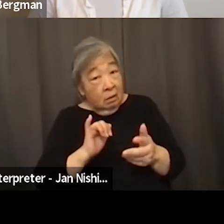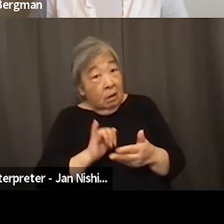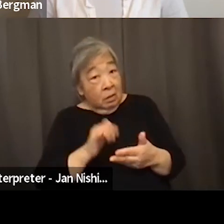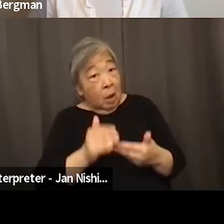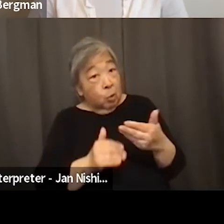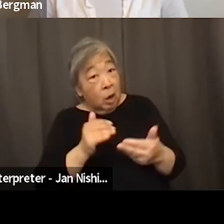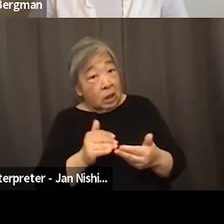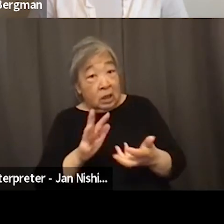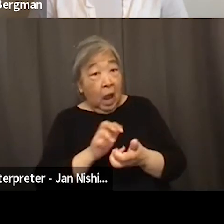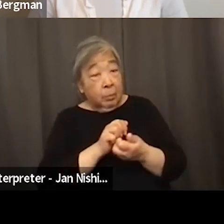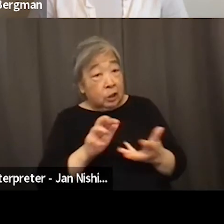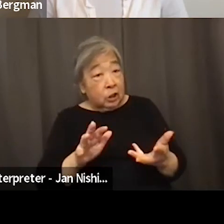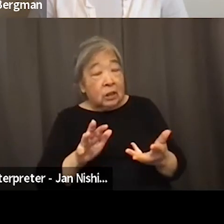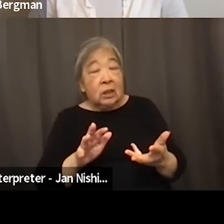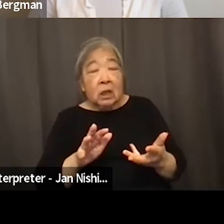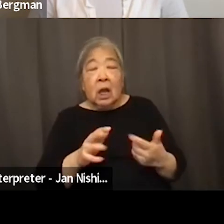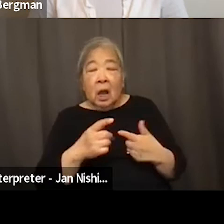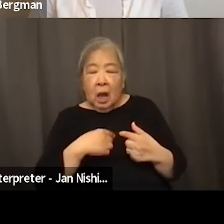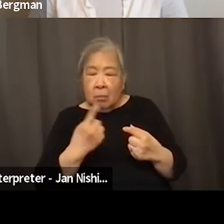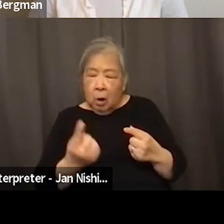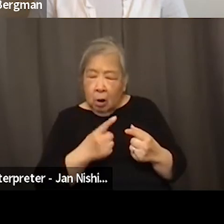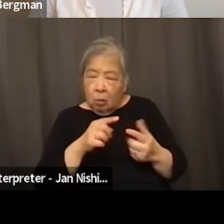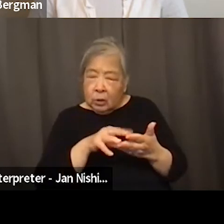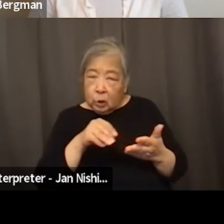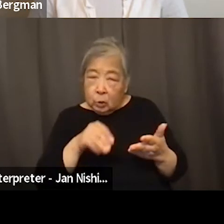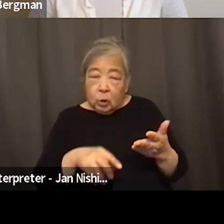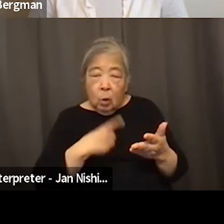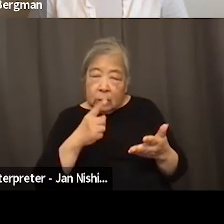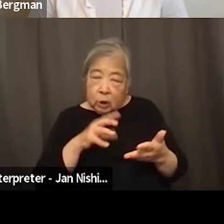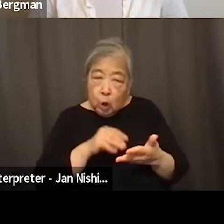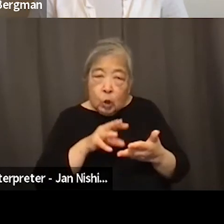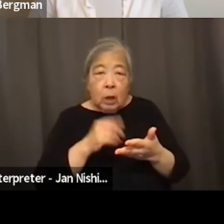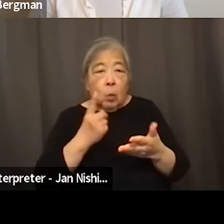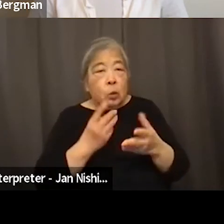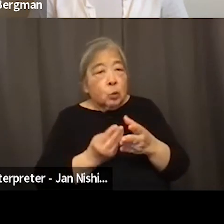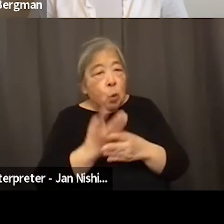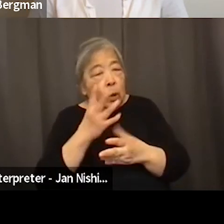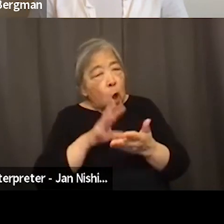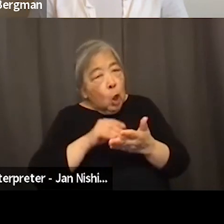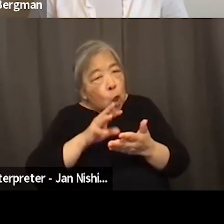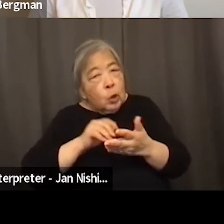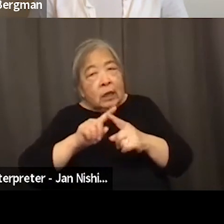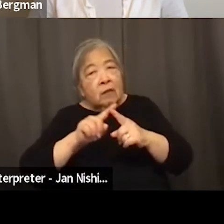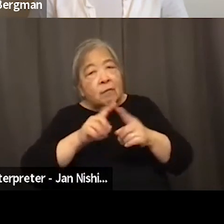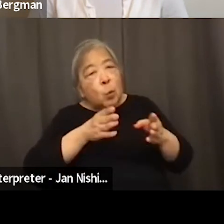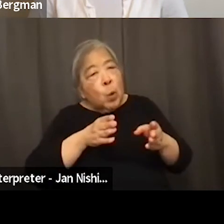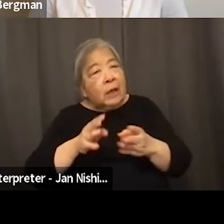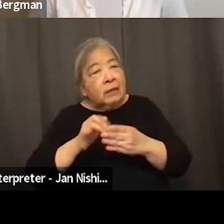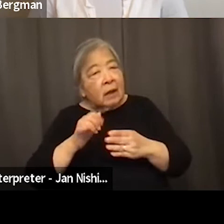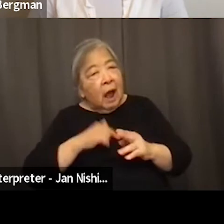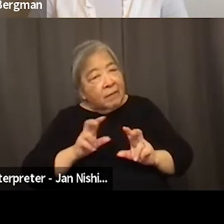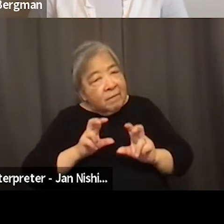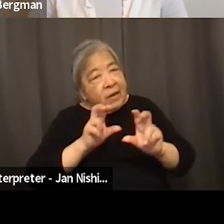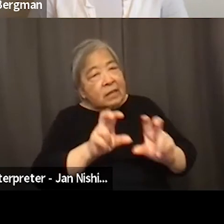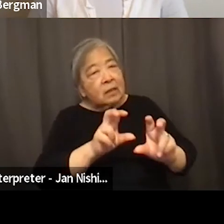being an abolitionist for me is one that I am constantly a student and learning and growing in that, and learning all of the ways that I've invested in